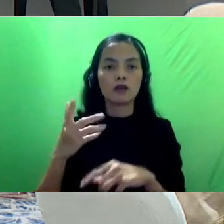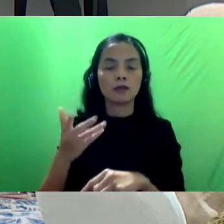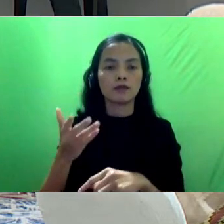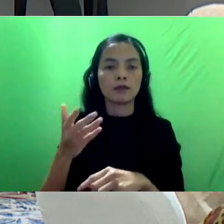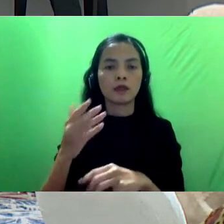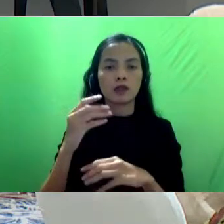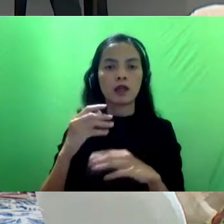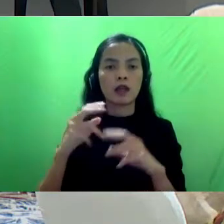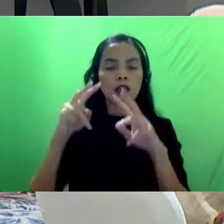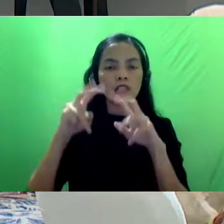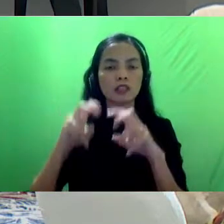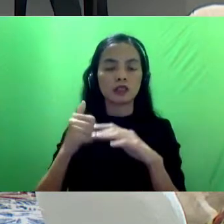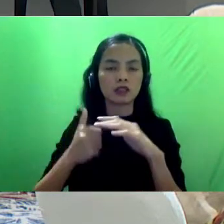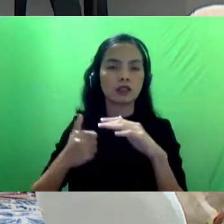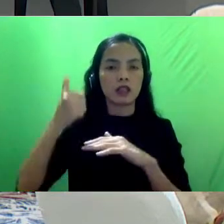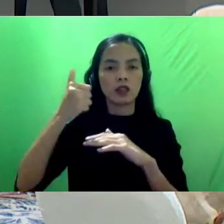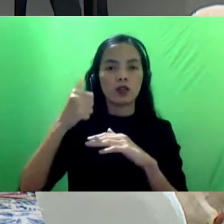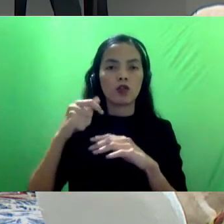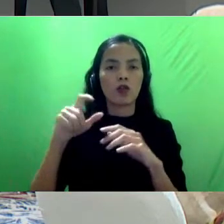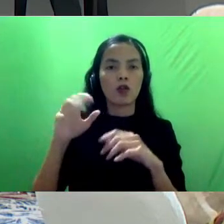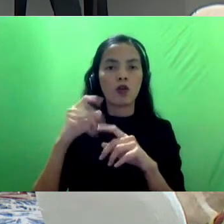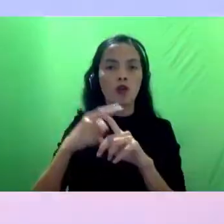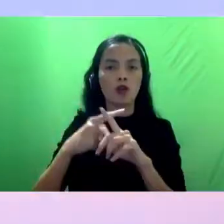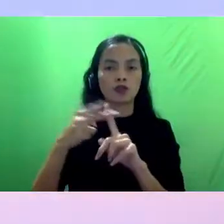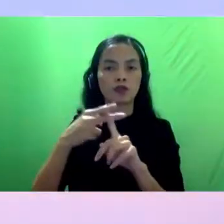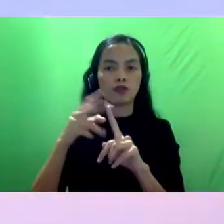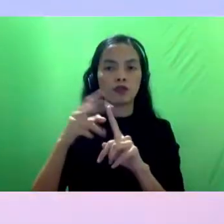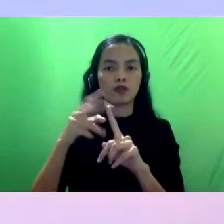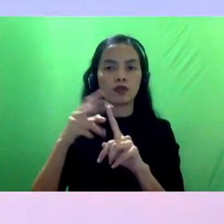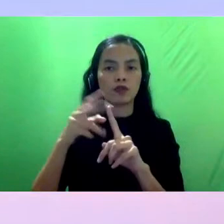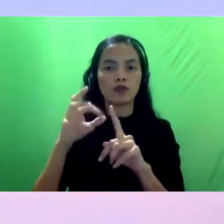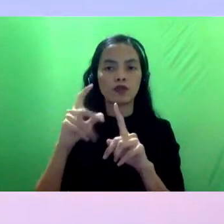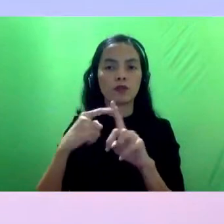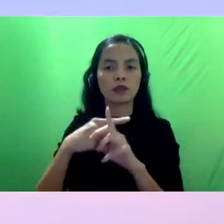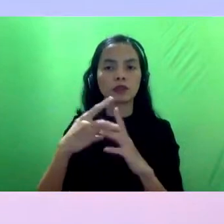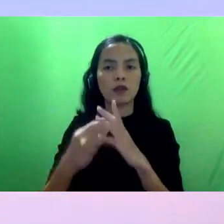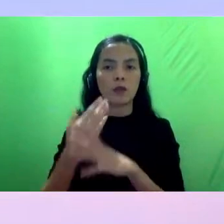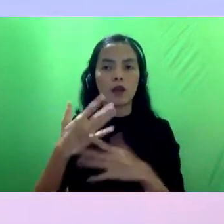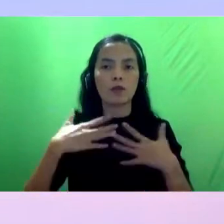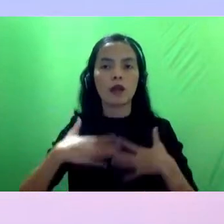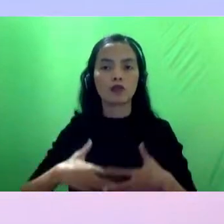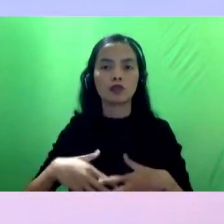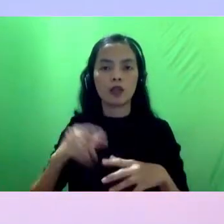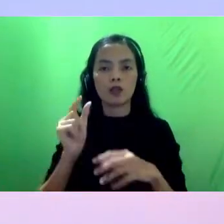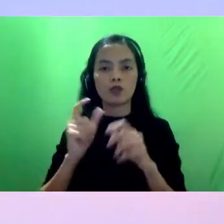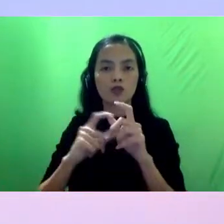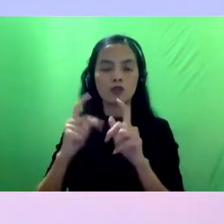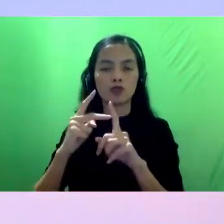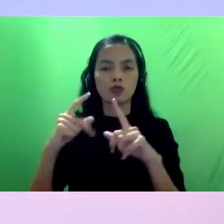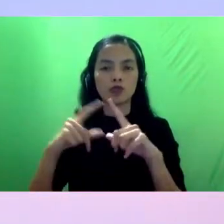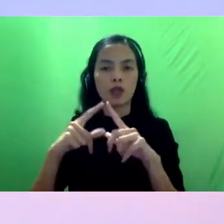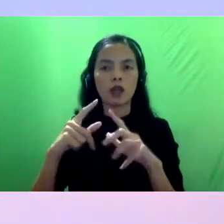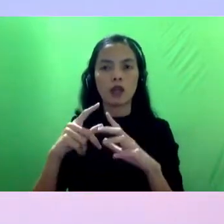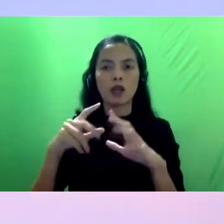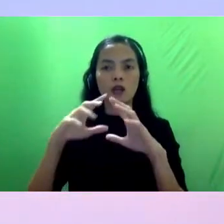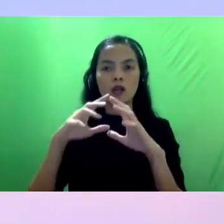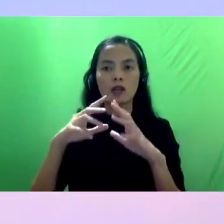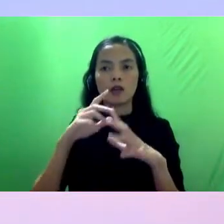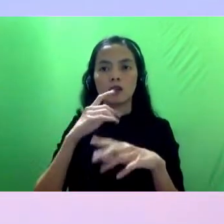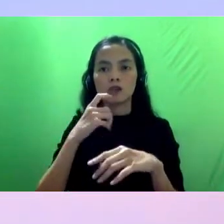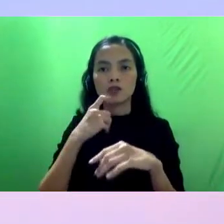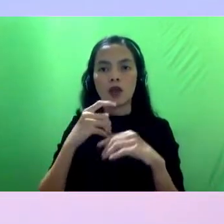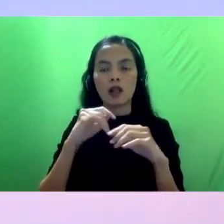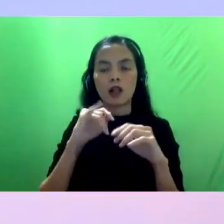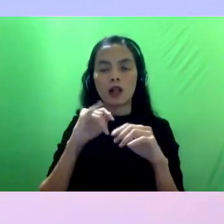Oxford Poverty and Human Development Initiative. Usha leads the Global Multidimensional Poverty Index project, and